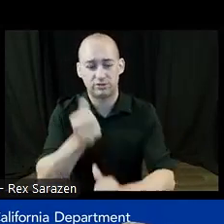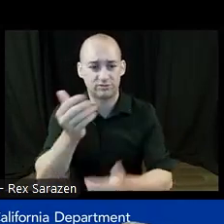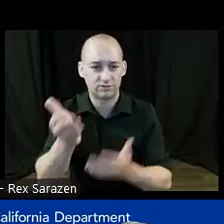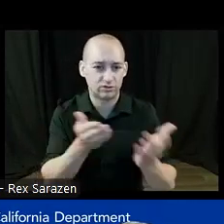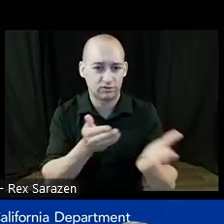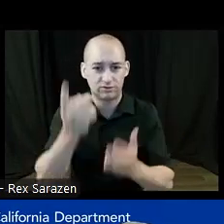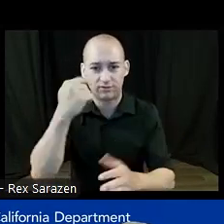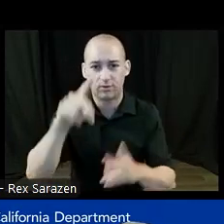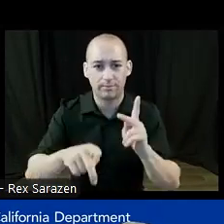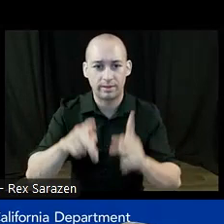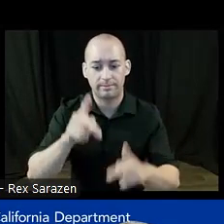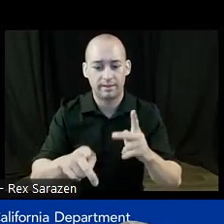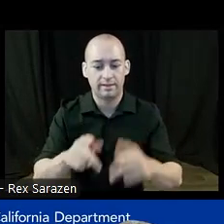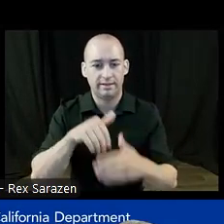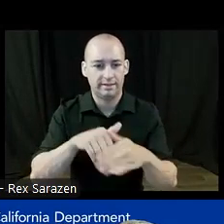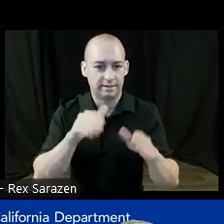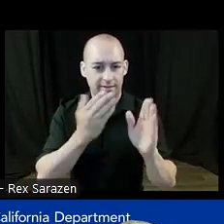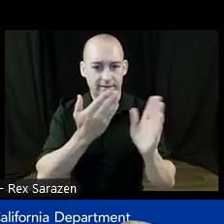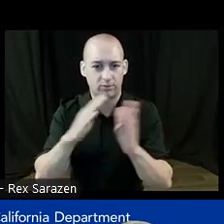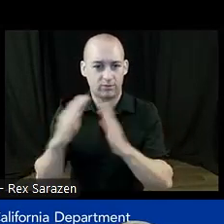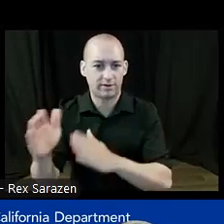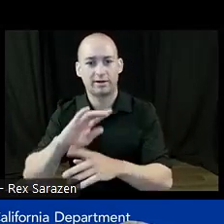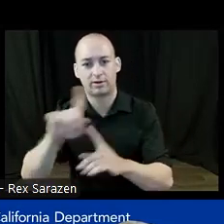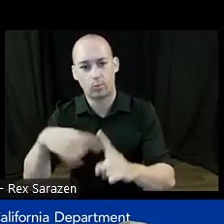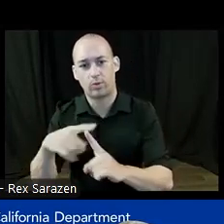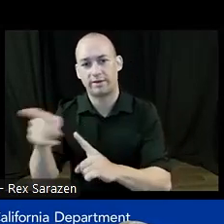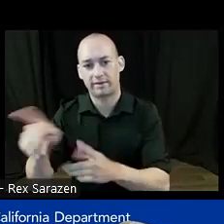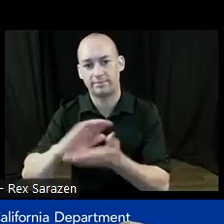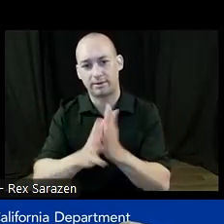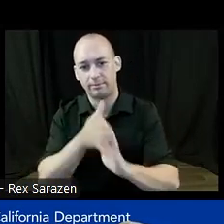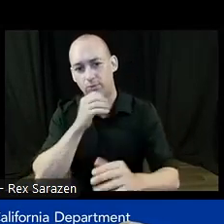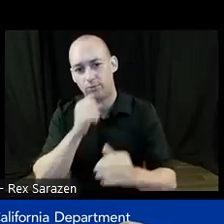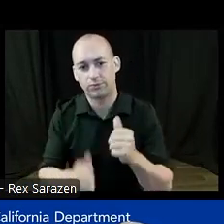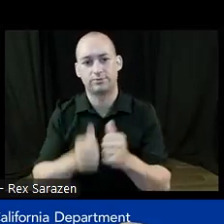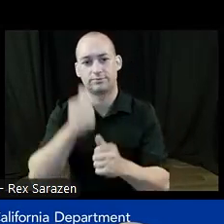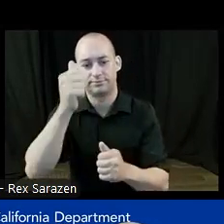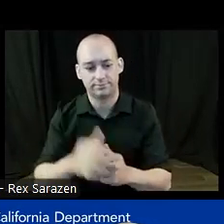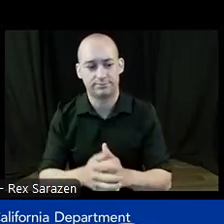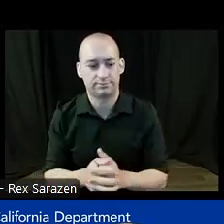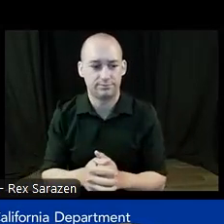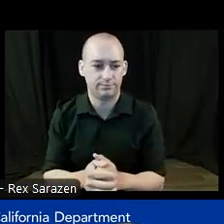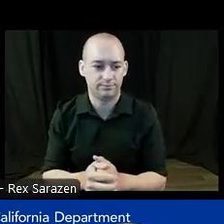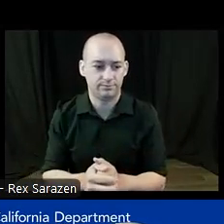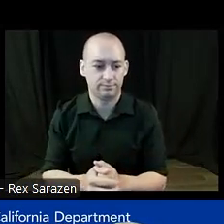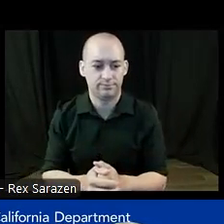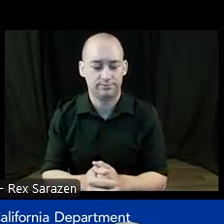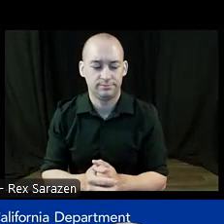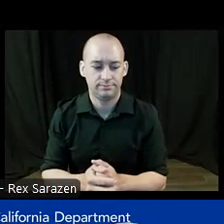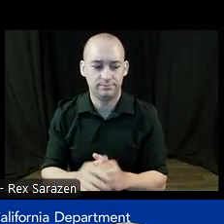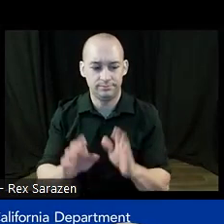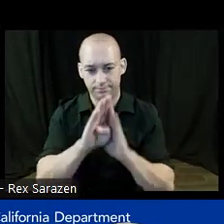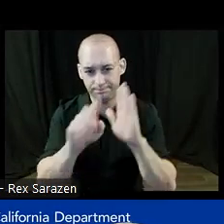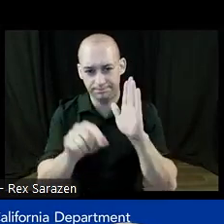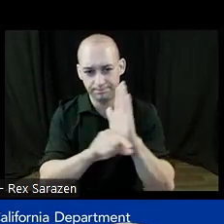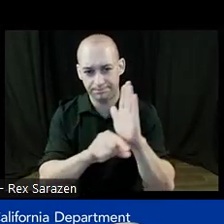the home and the community as they age. Next slide, please. So a background and context for how